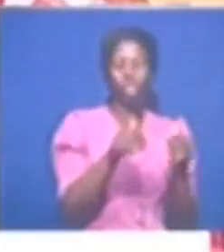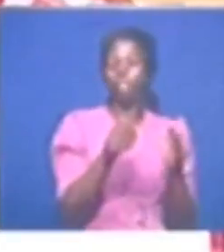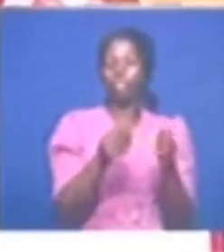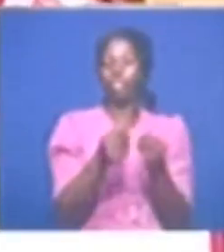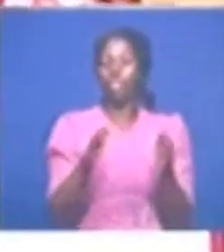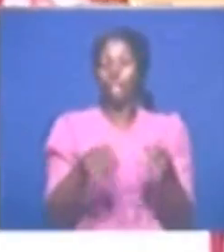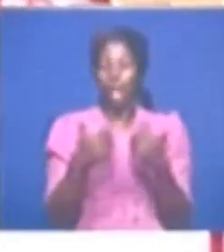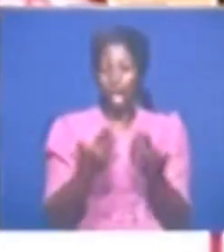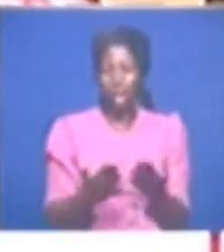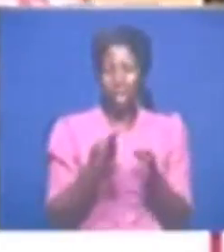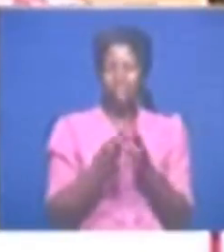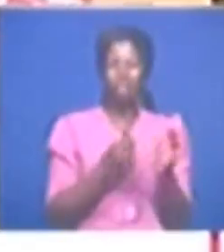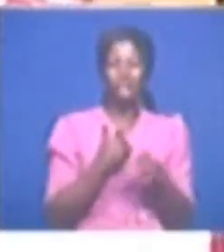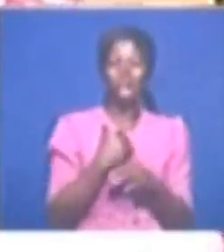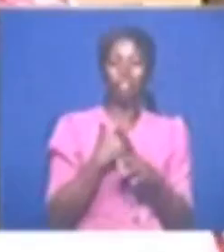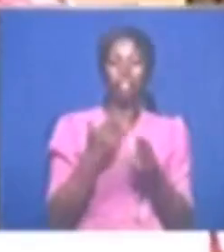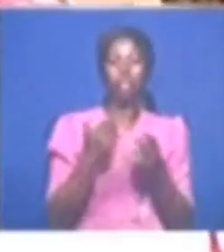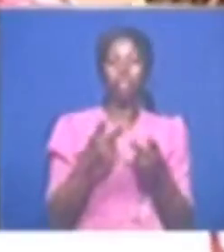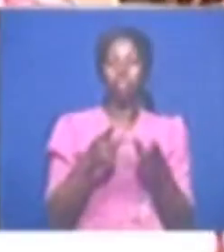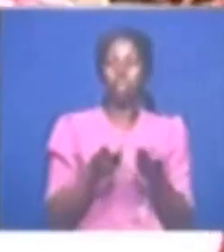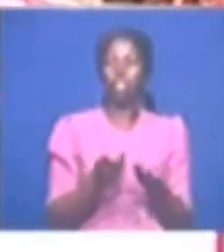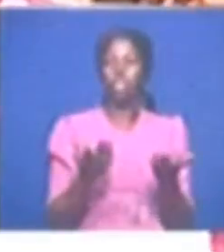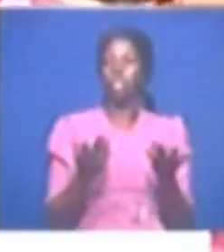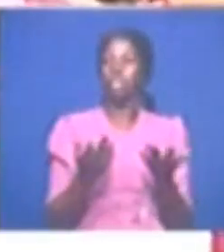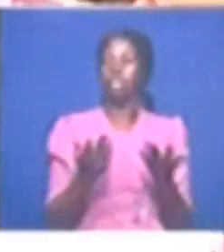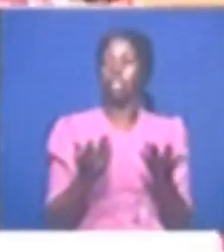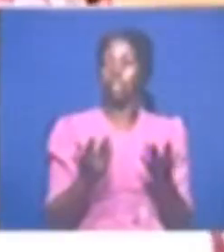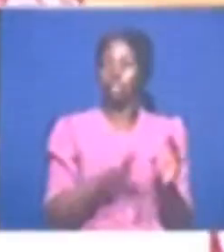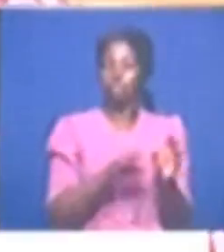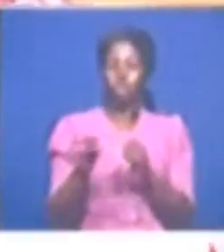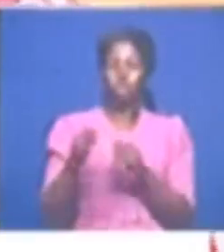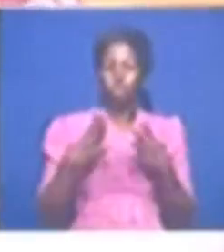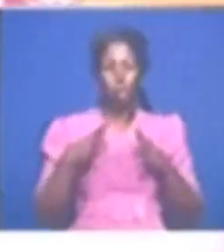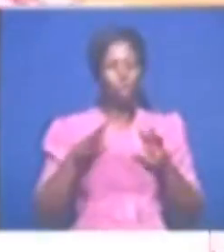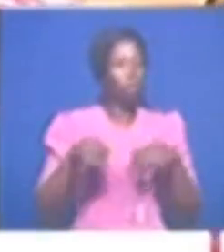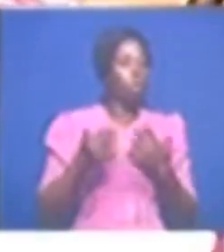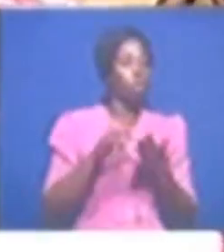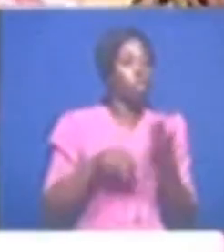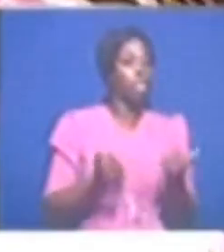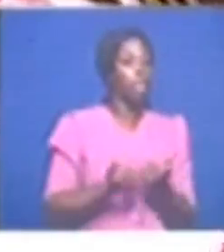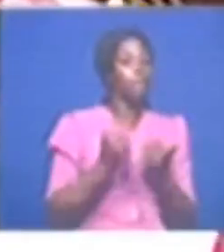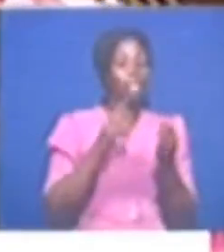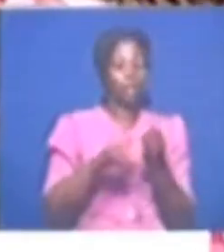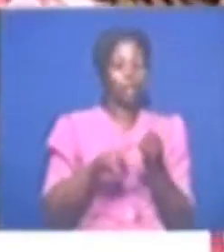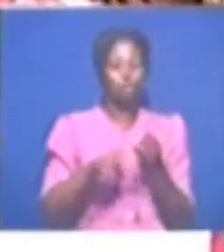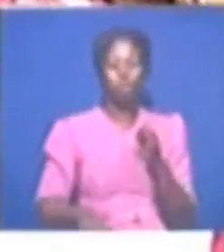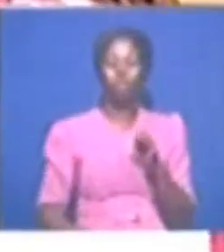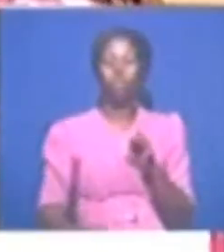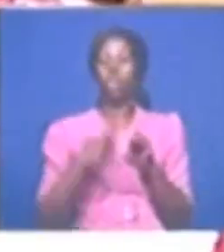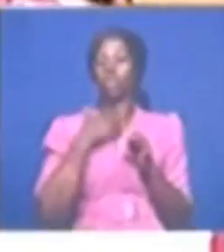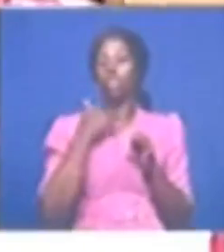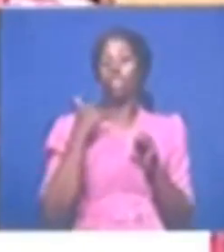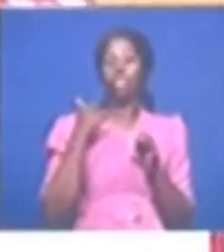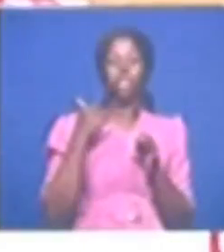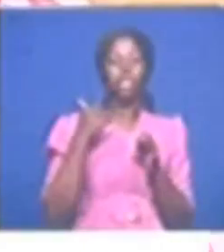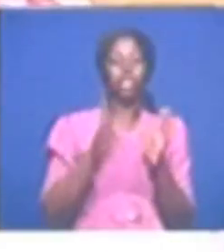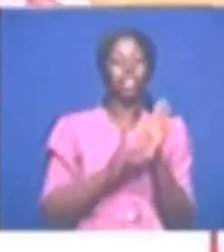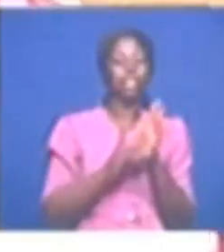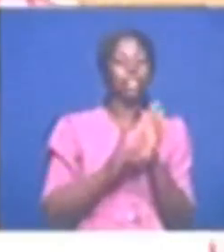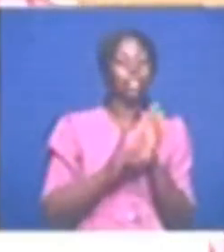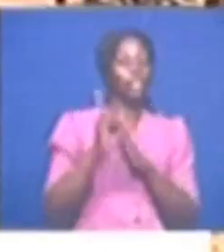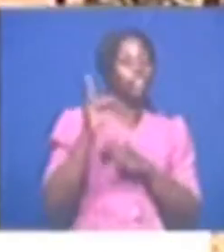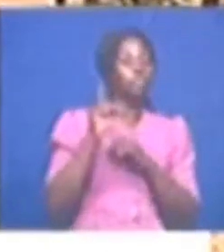itakuwa na ile wakati displacement ya watu tutakuwa namna gani. Jambo la pili ni maendeleo pipi ambayo